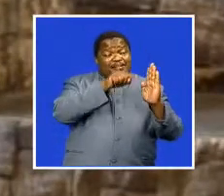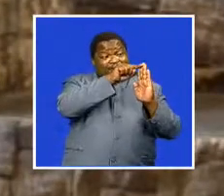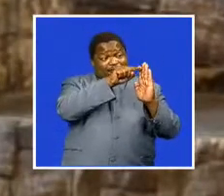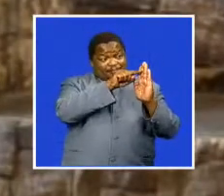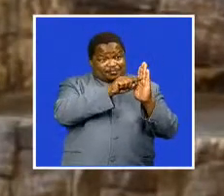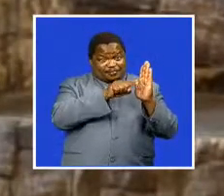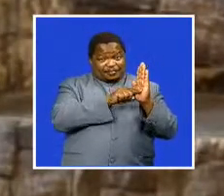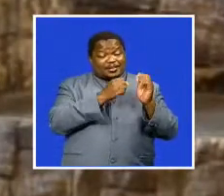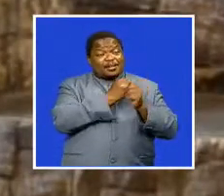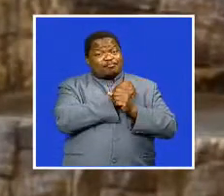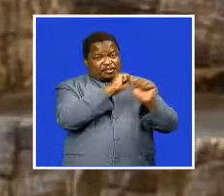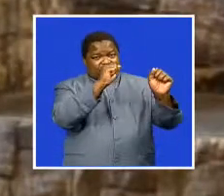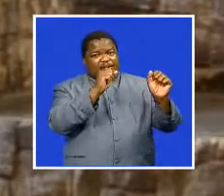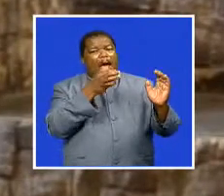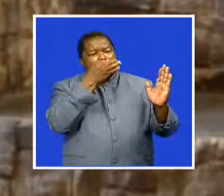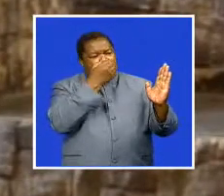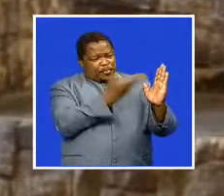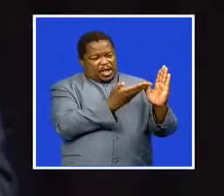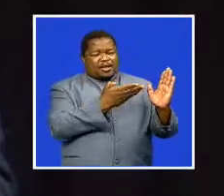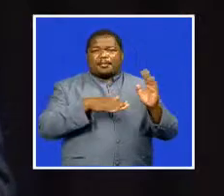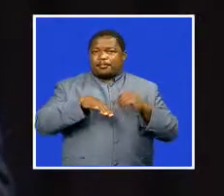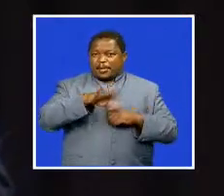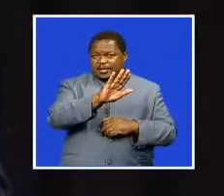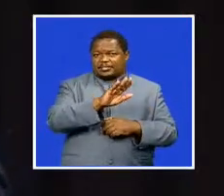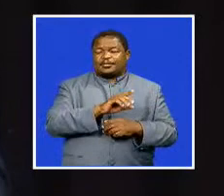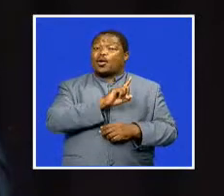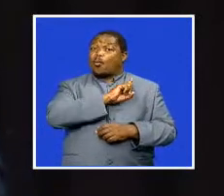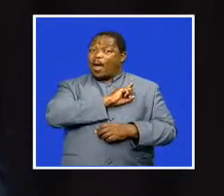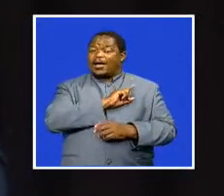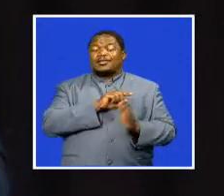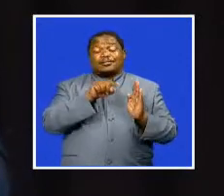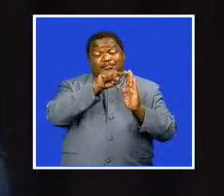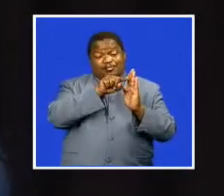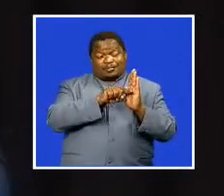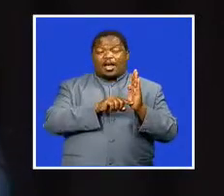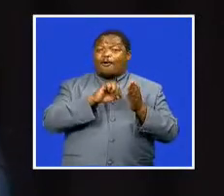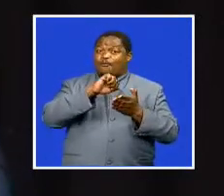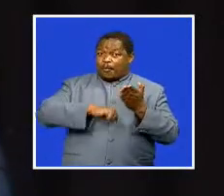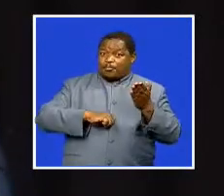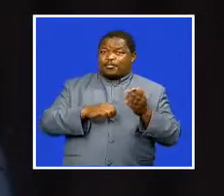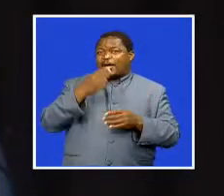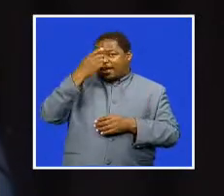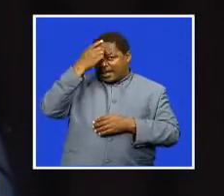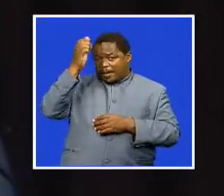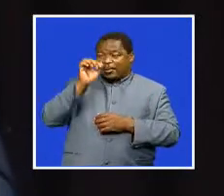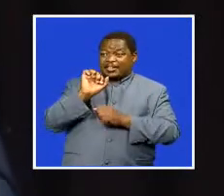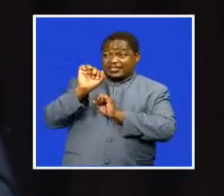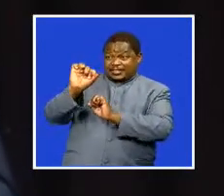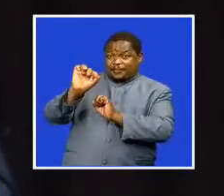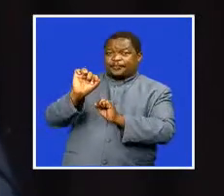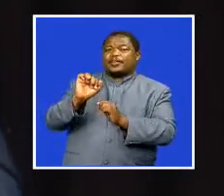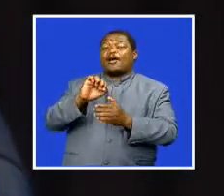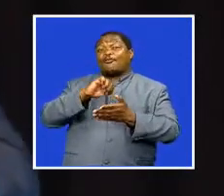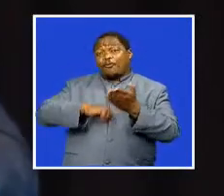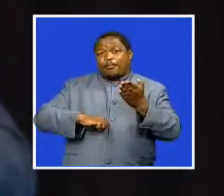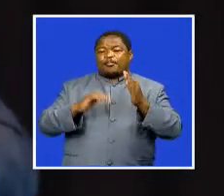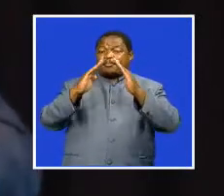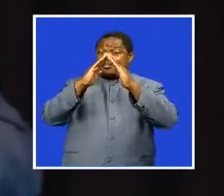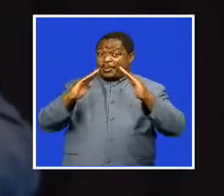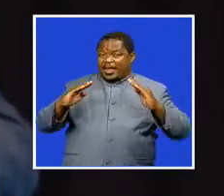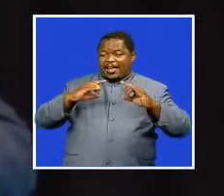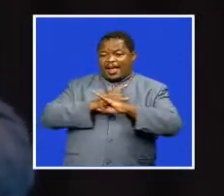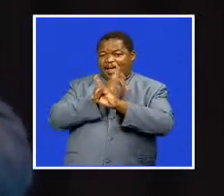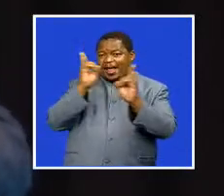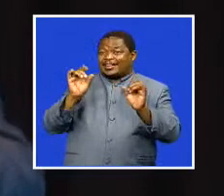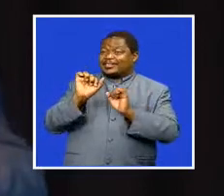bekunene ngilo litiko letempilo na hulumende lakhuluma ngawo lokunye ke lokumcoka